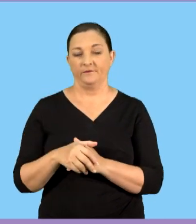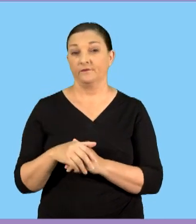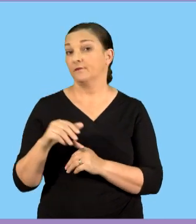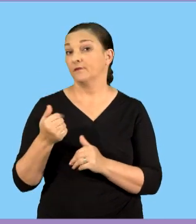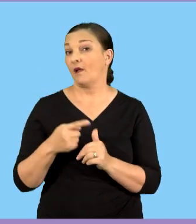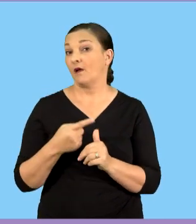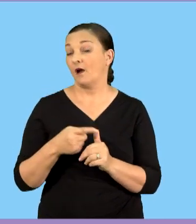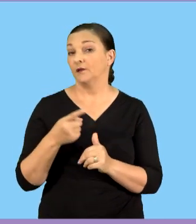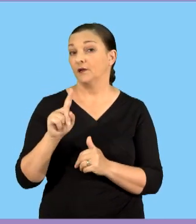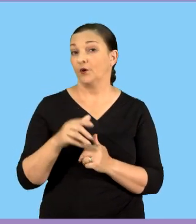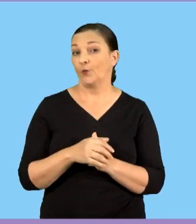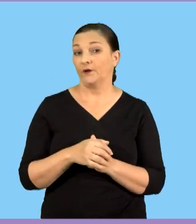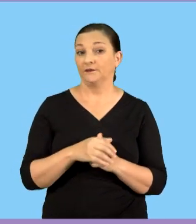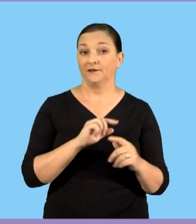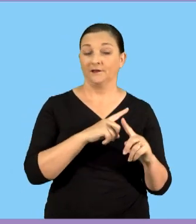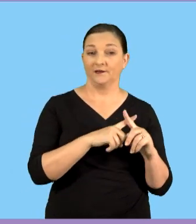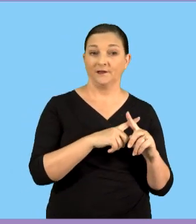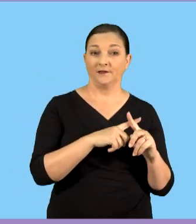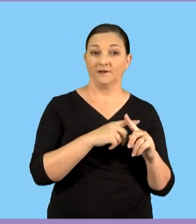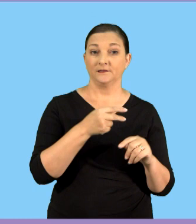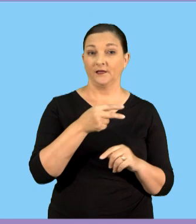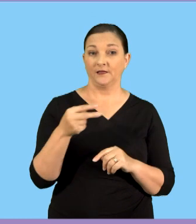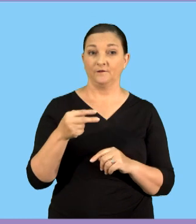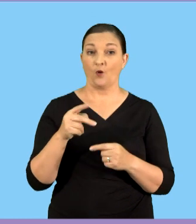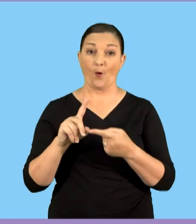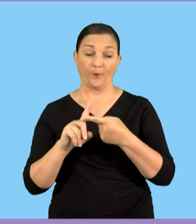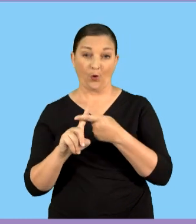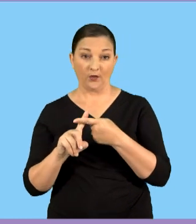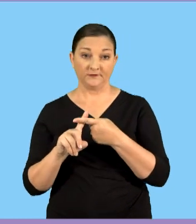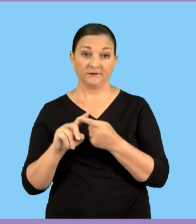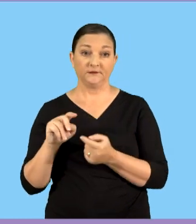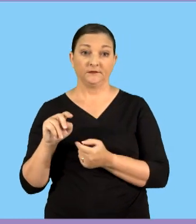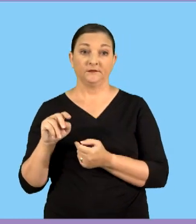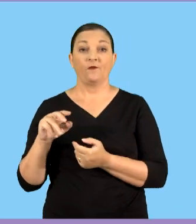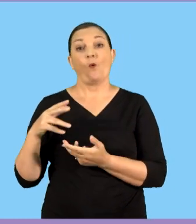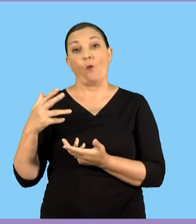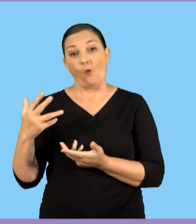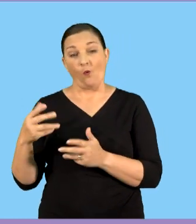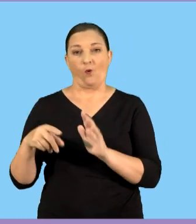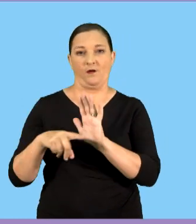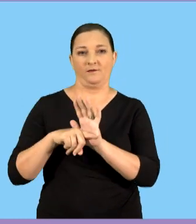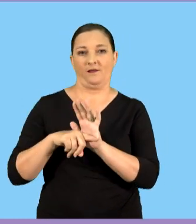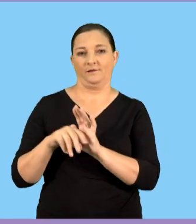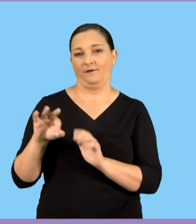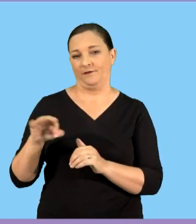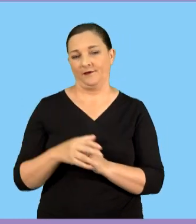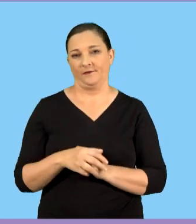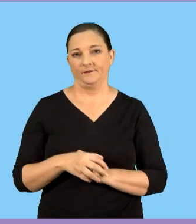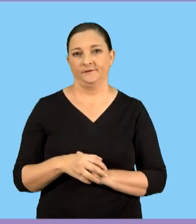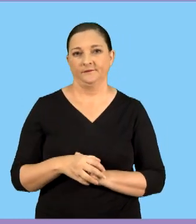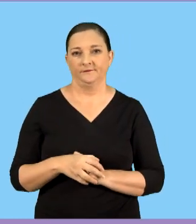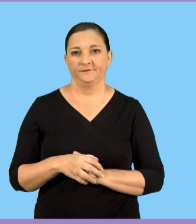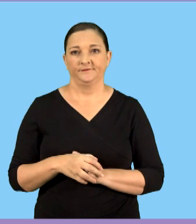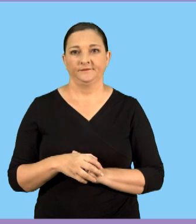9. And what is our answer going to be there? Our answer is going to be either a positive or a